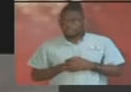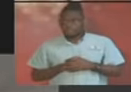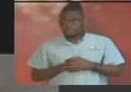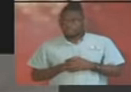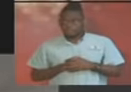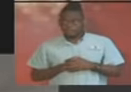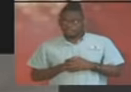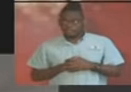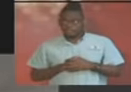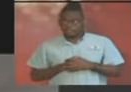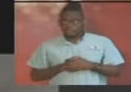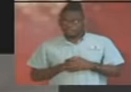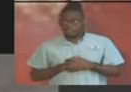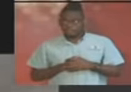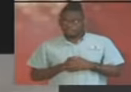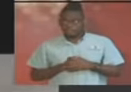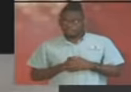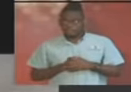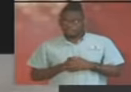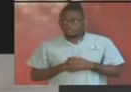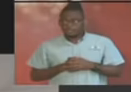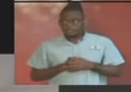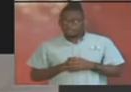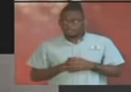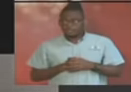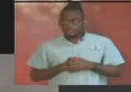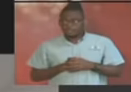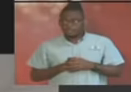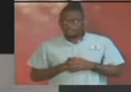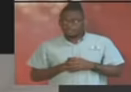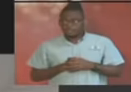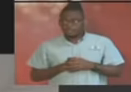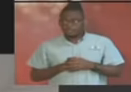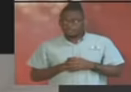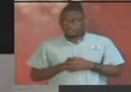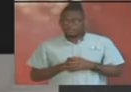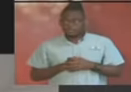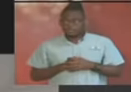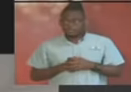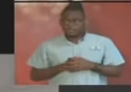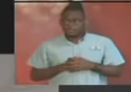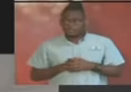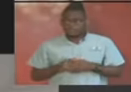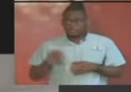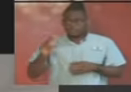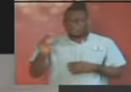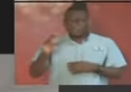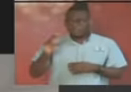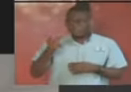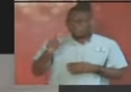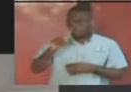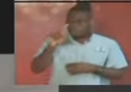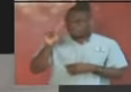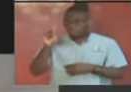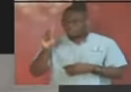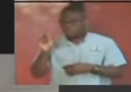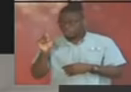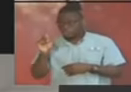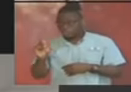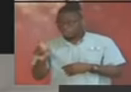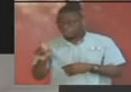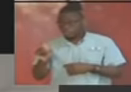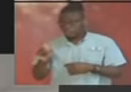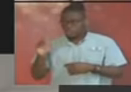go. It was. All right, very good. So the second question, is there any thoughts of allowing more